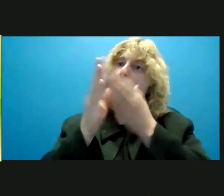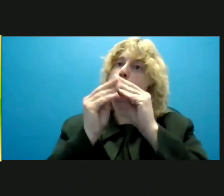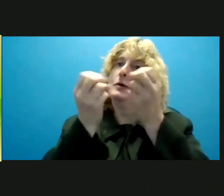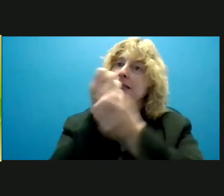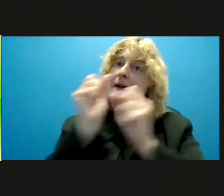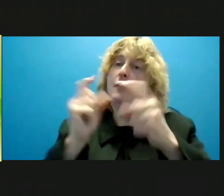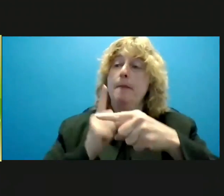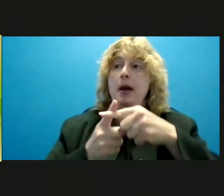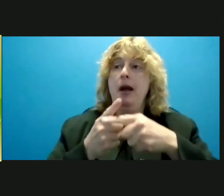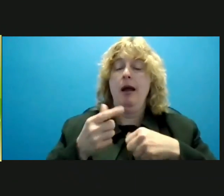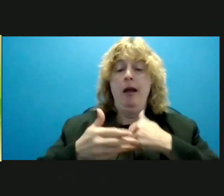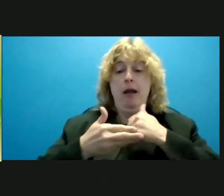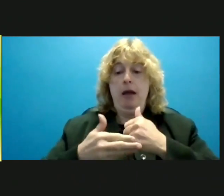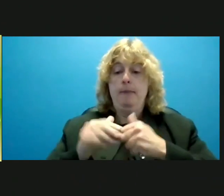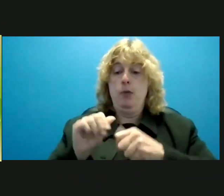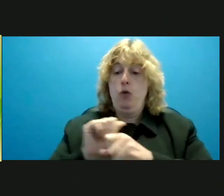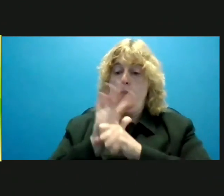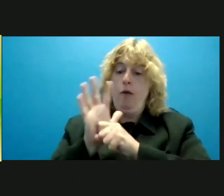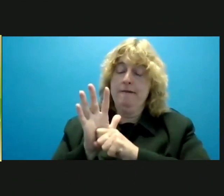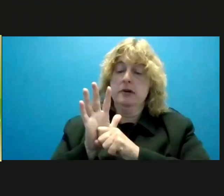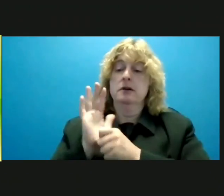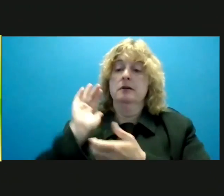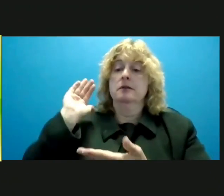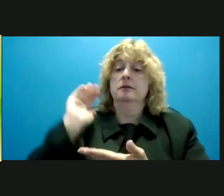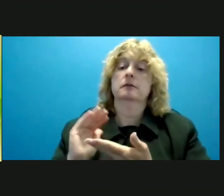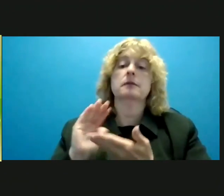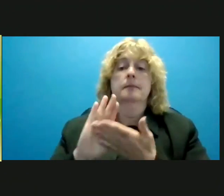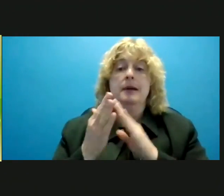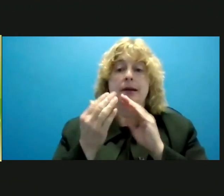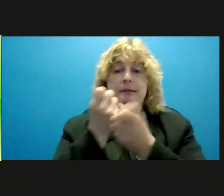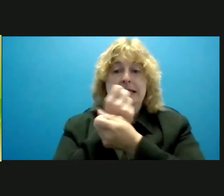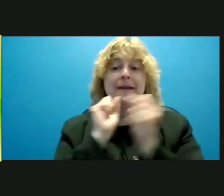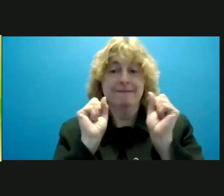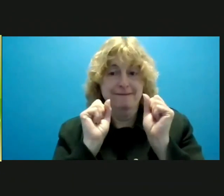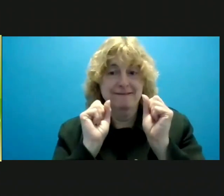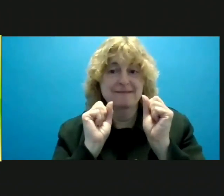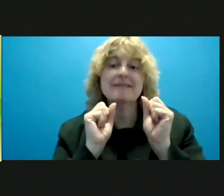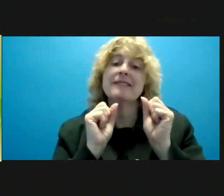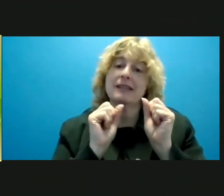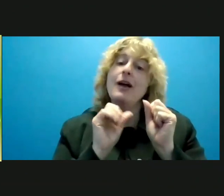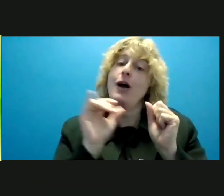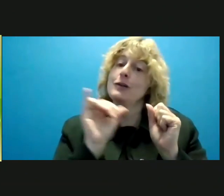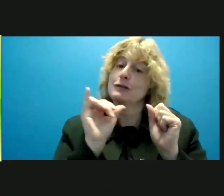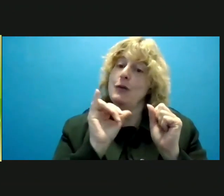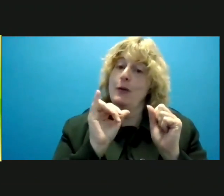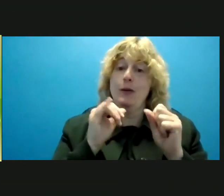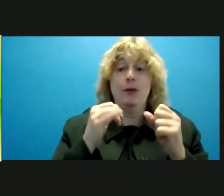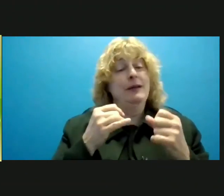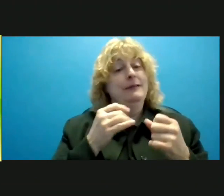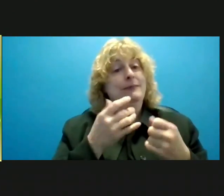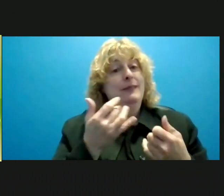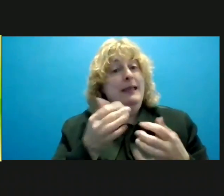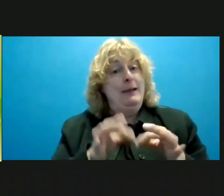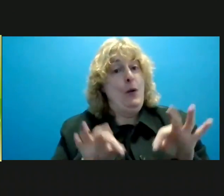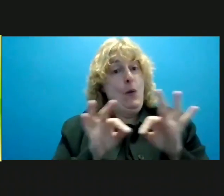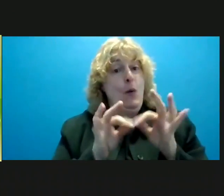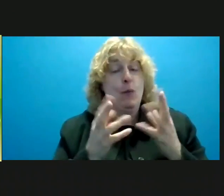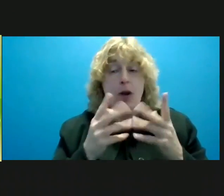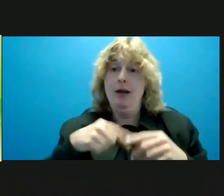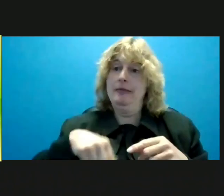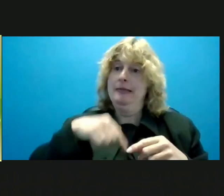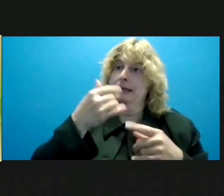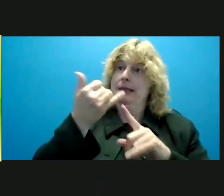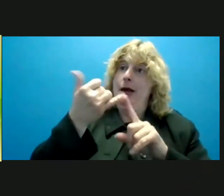to be safer. And last two things, but certainly not least, it is Pride Month and it's Black Music Month. So